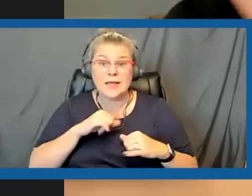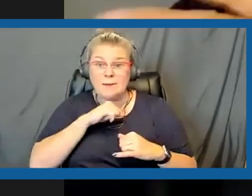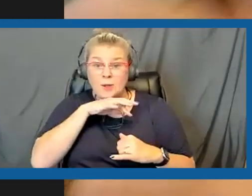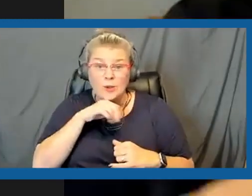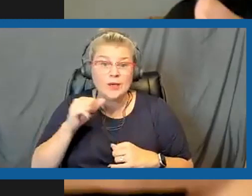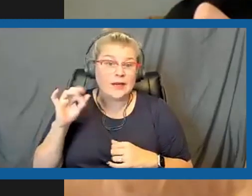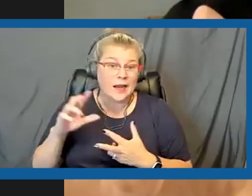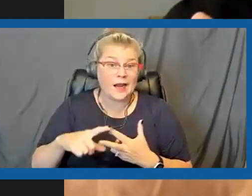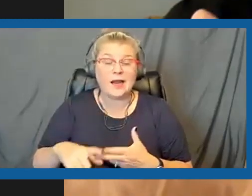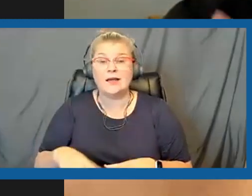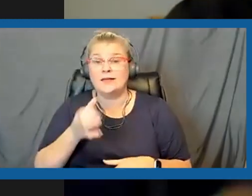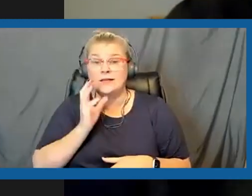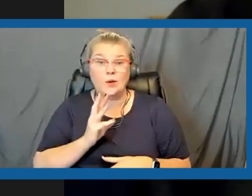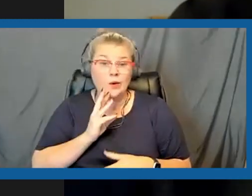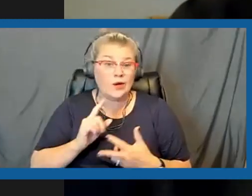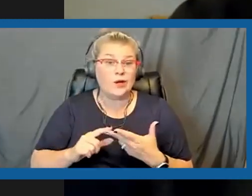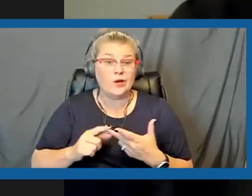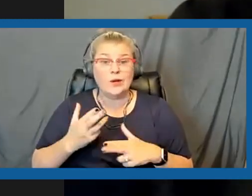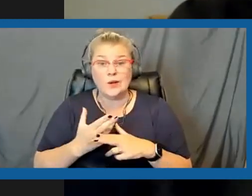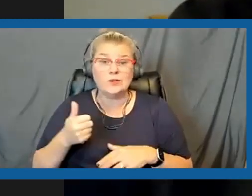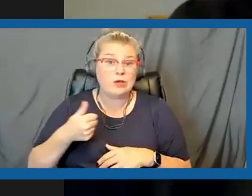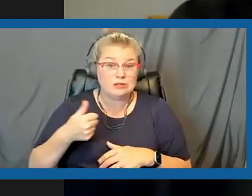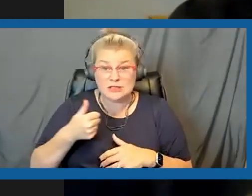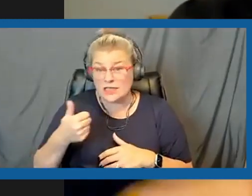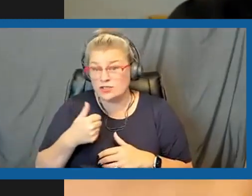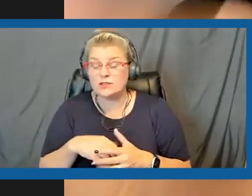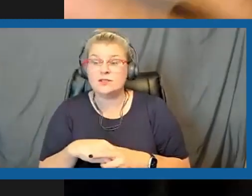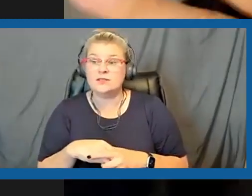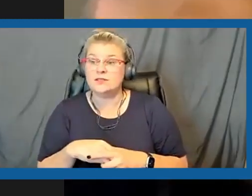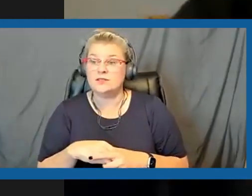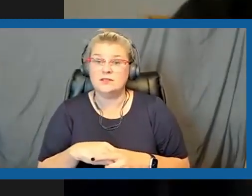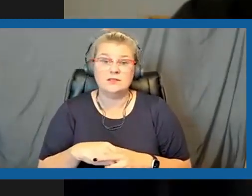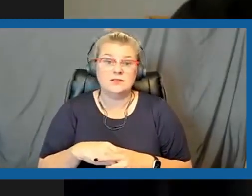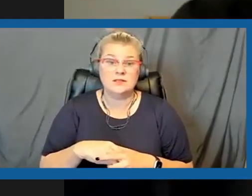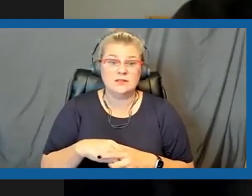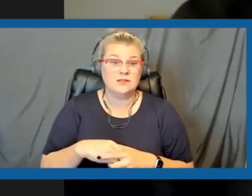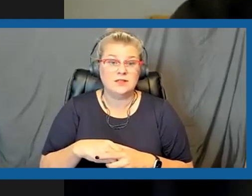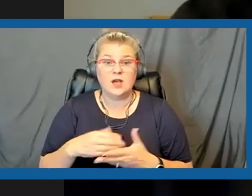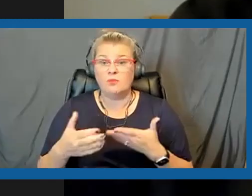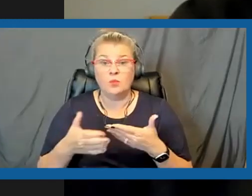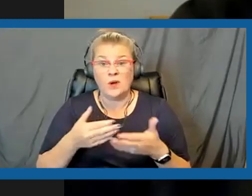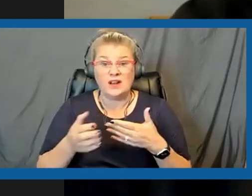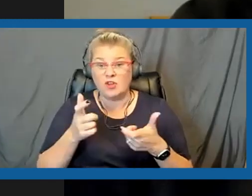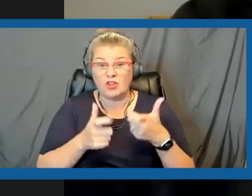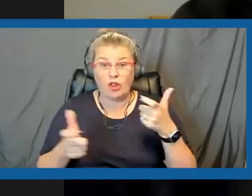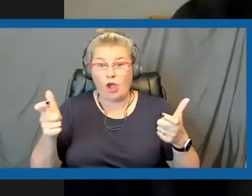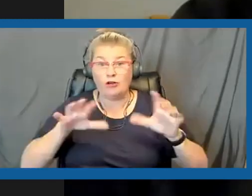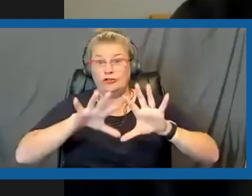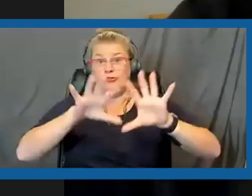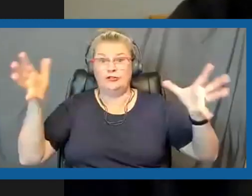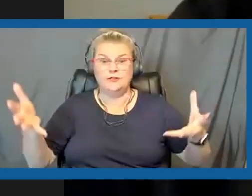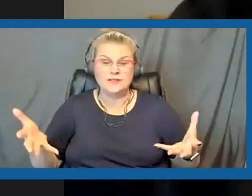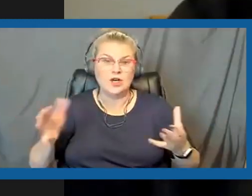water. We travel on transportation on potholed roads. You know, whatever the larger community